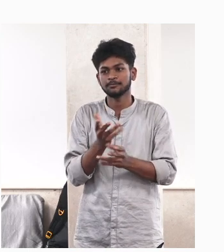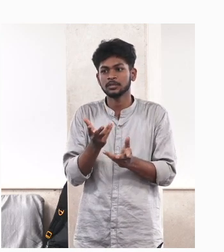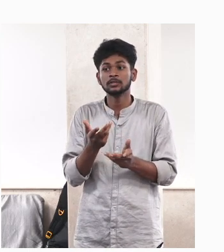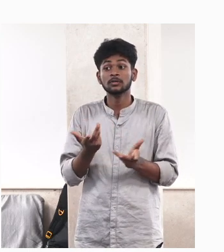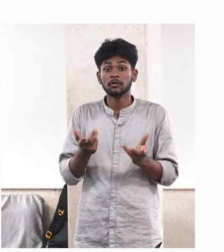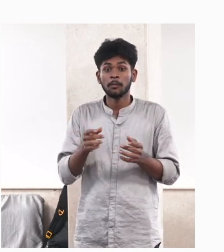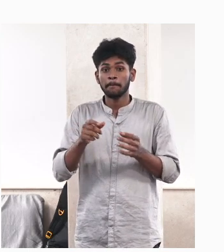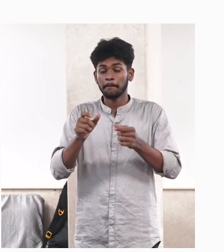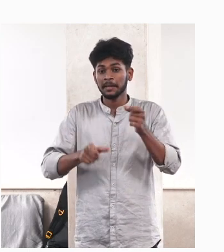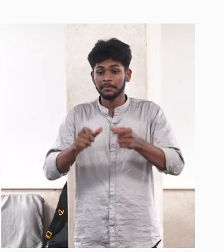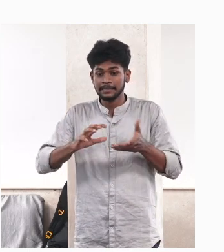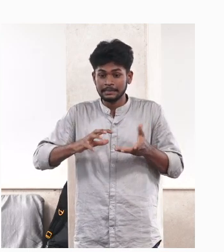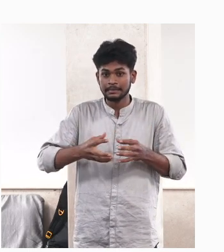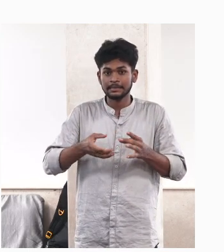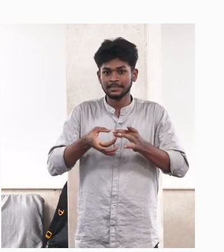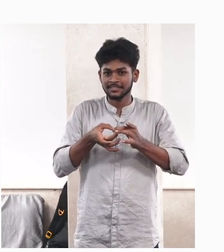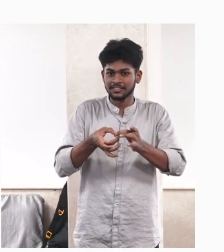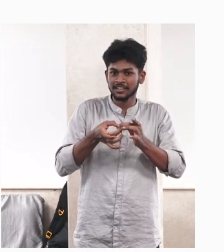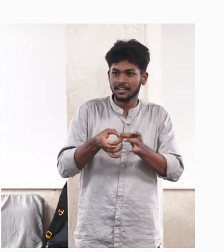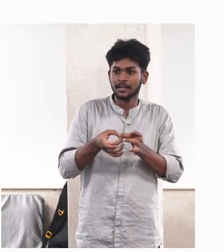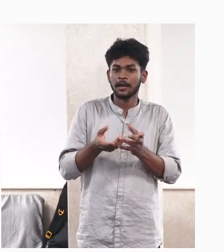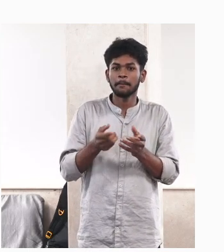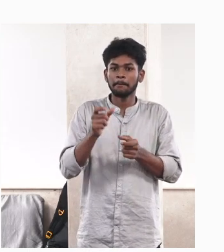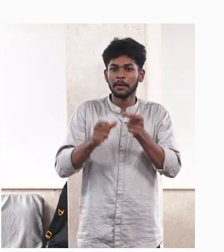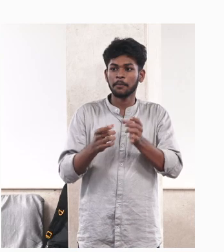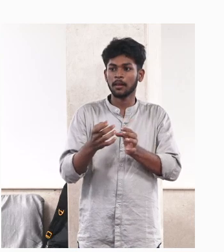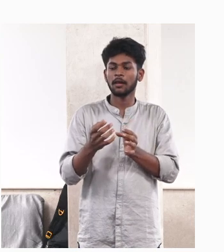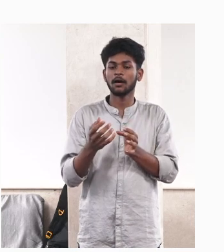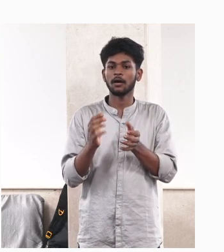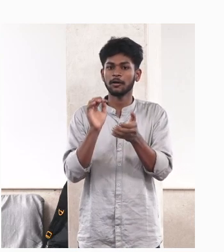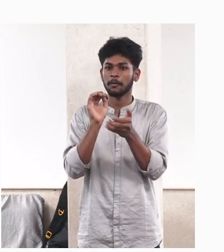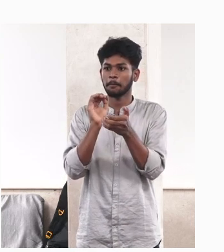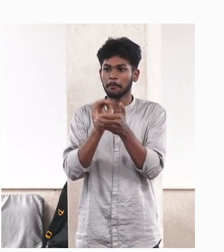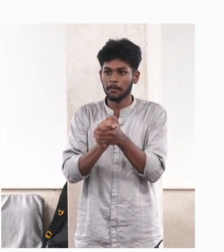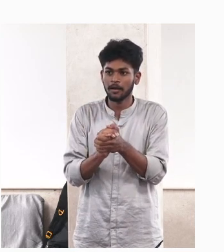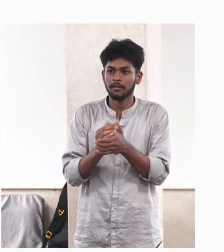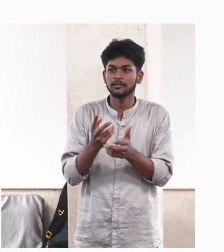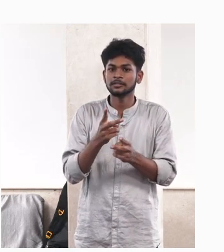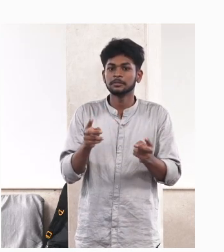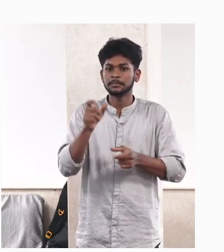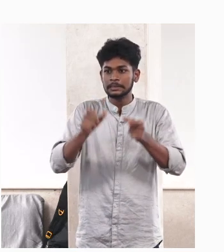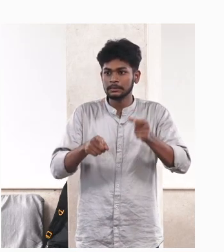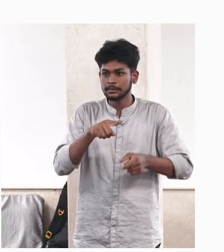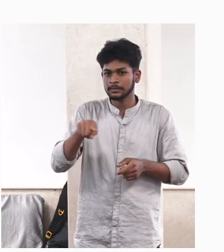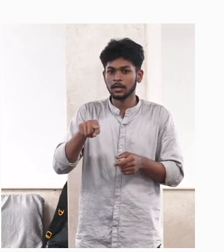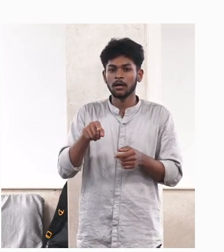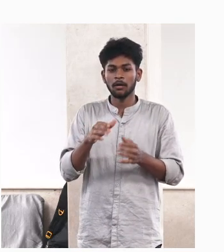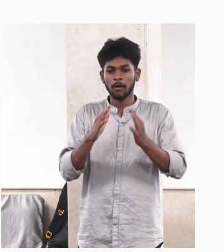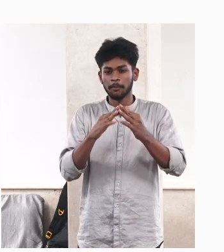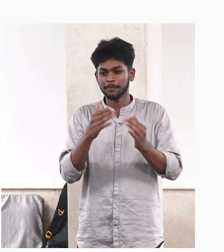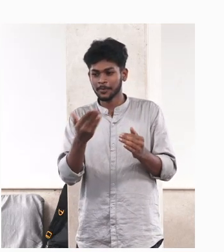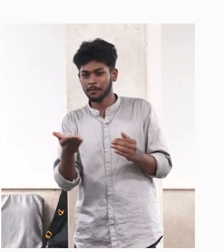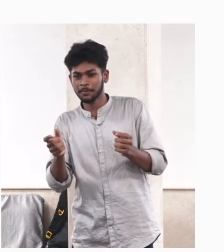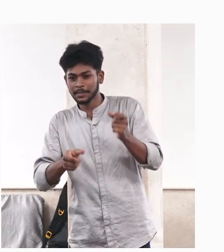create link, create connection. We can learn from our neighbors,